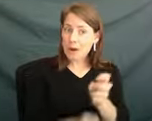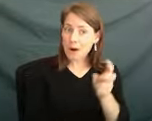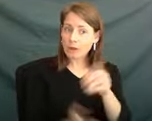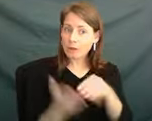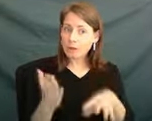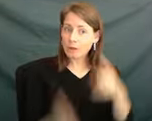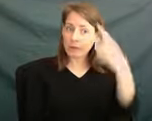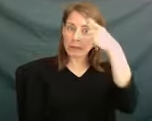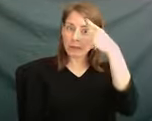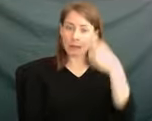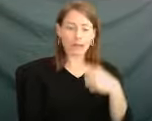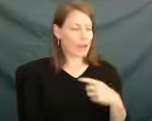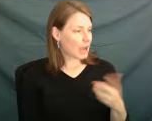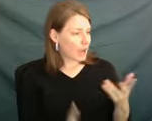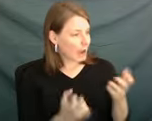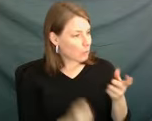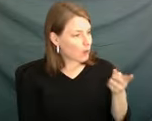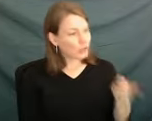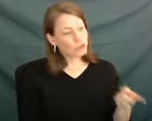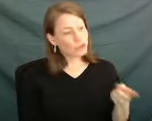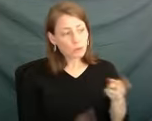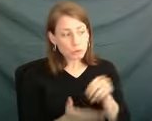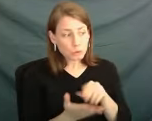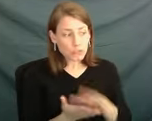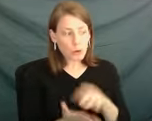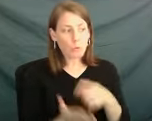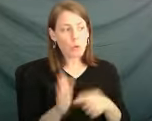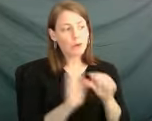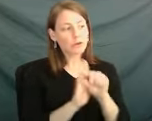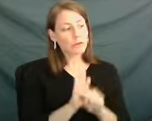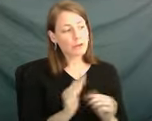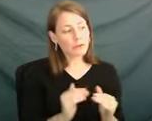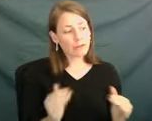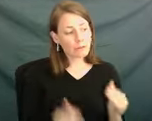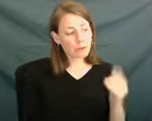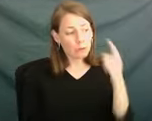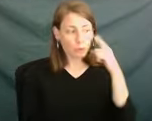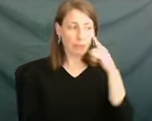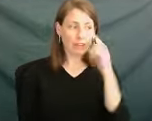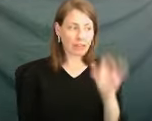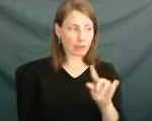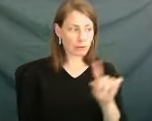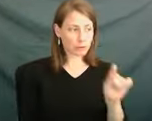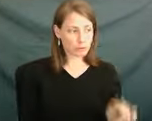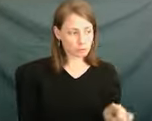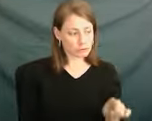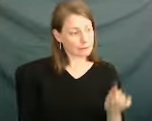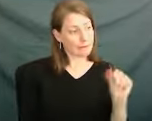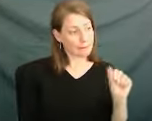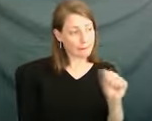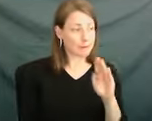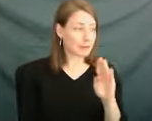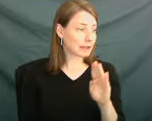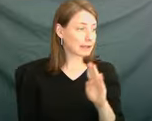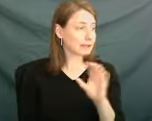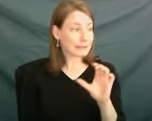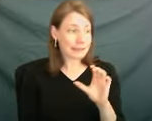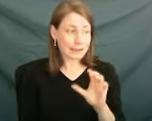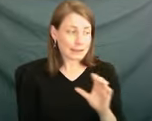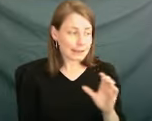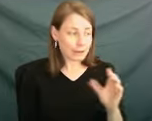no F's and G's in there, so there's none of that. All right, so if you think question 1 was quite hard.